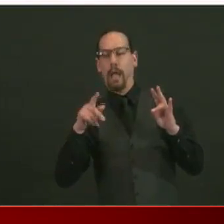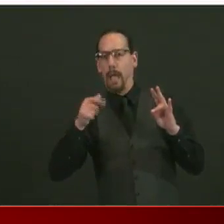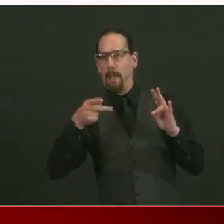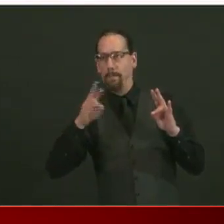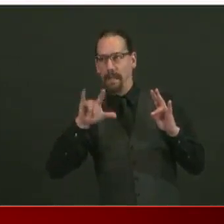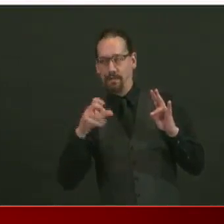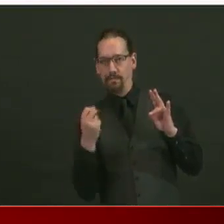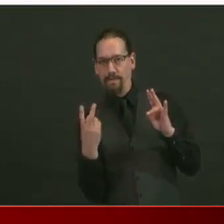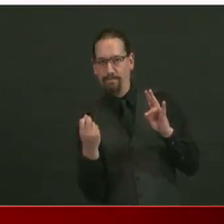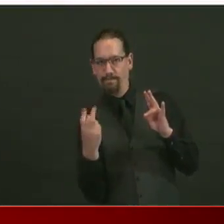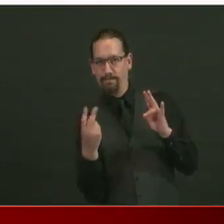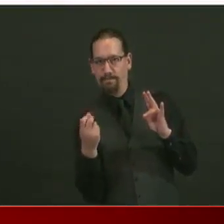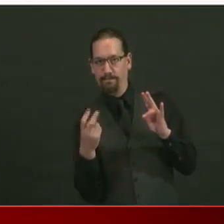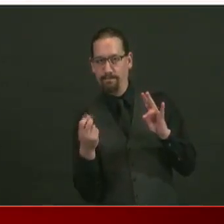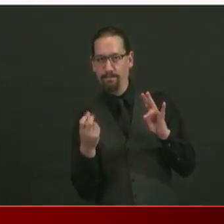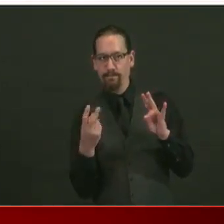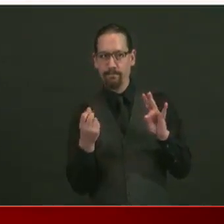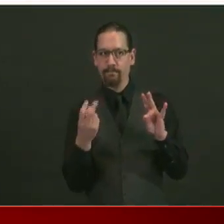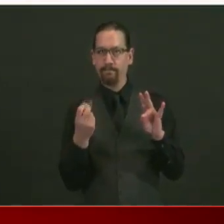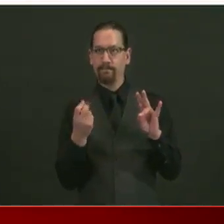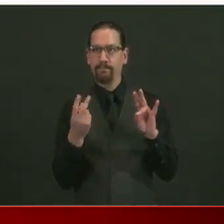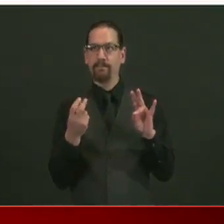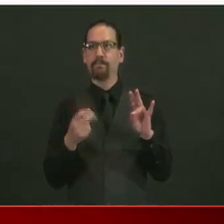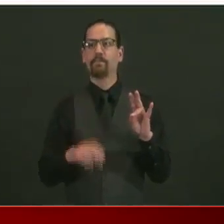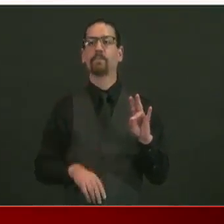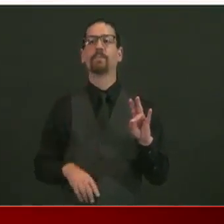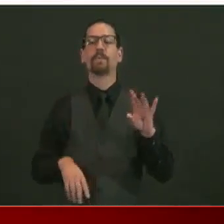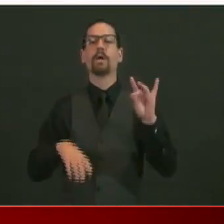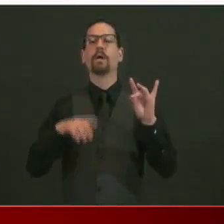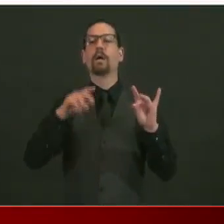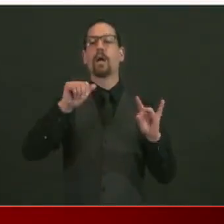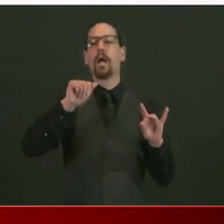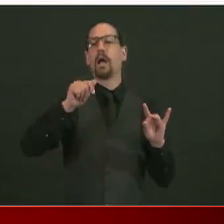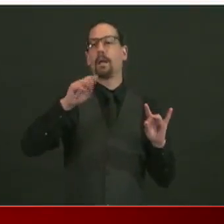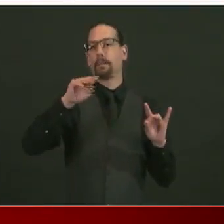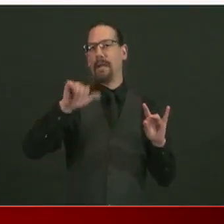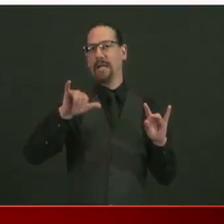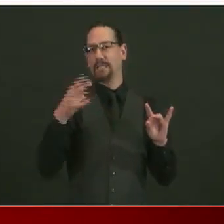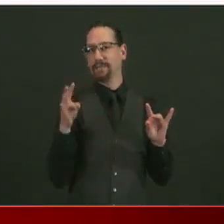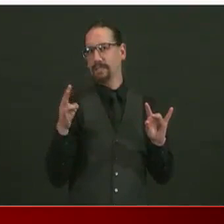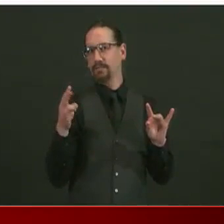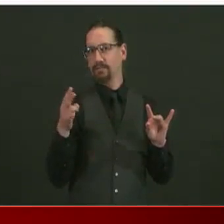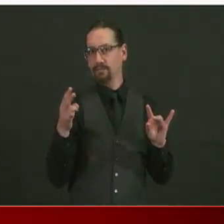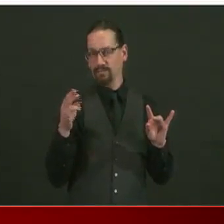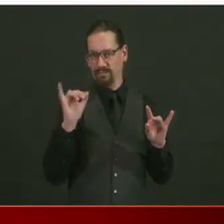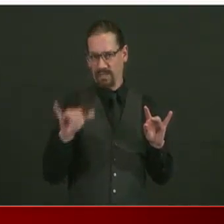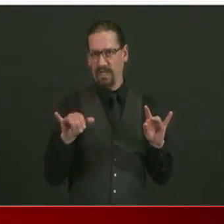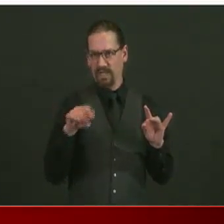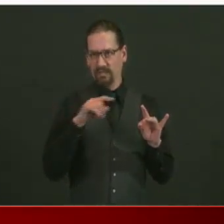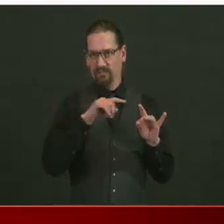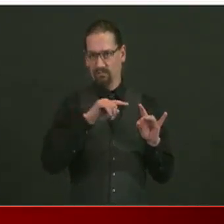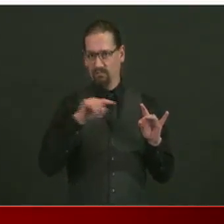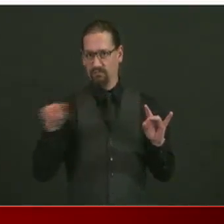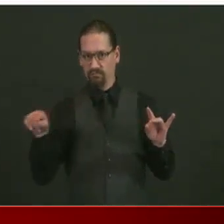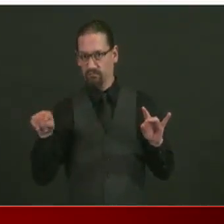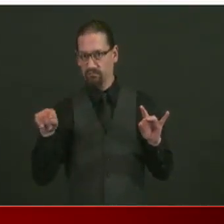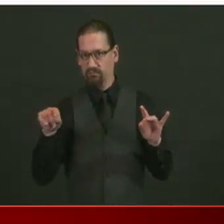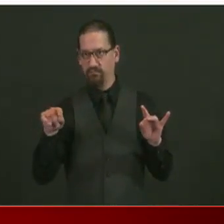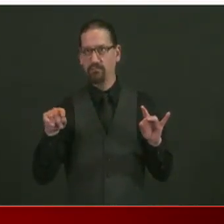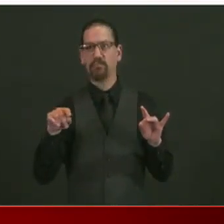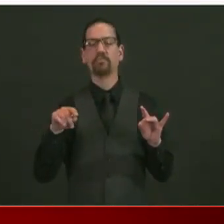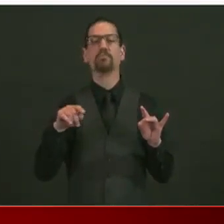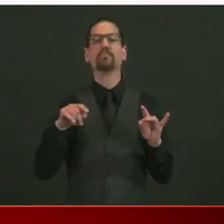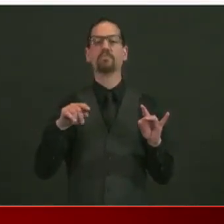el May 17th, almost said it in Spanish, y el 17 de mayo. Eso van a ser días virtuales, these are